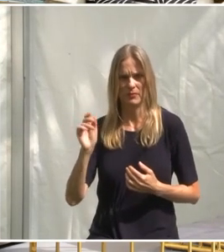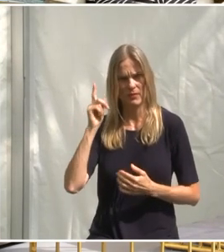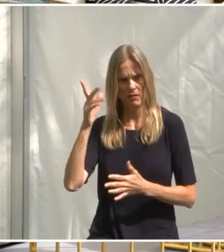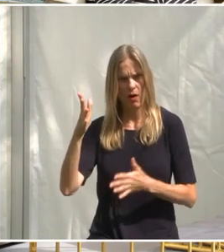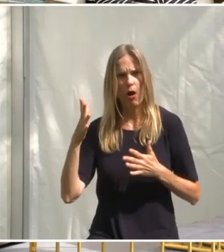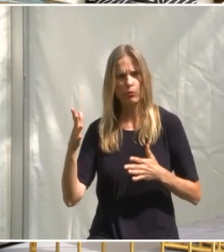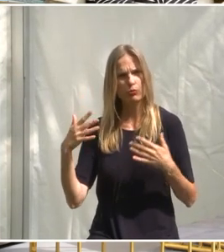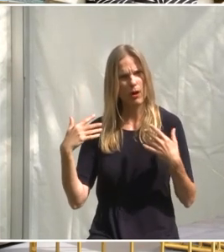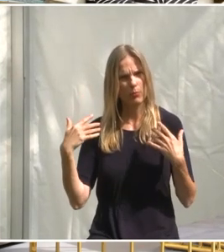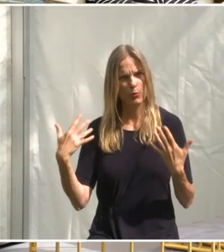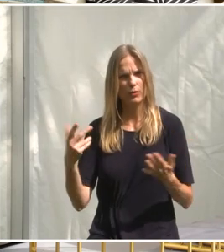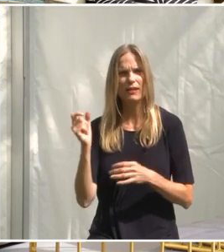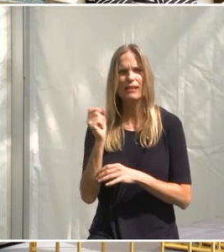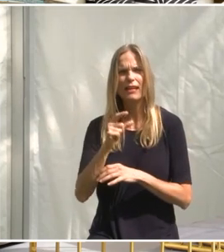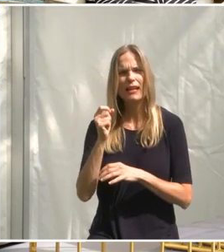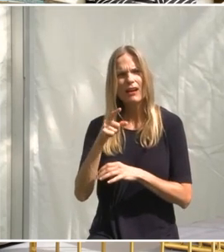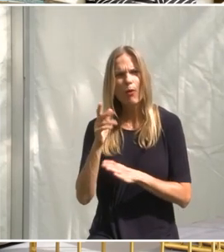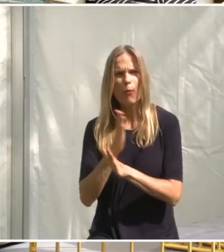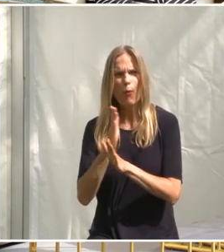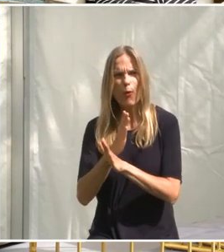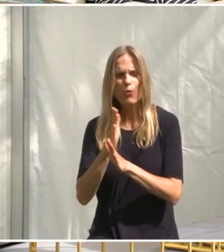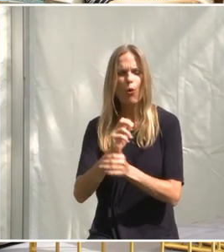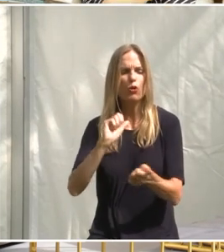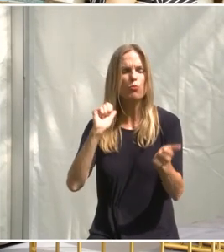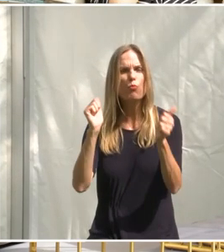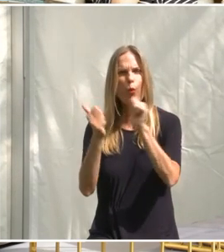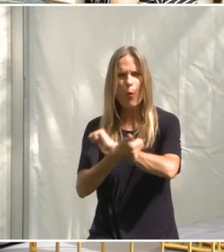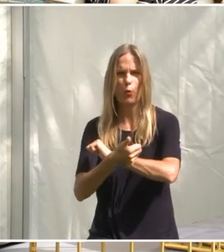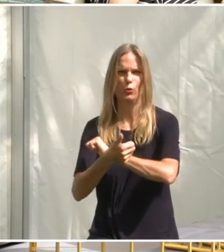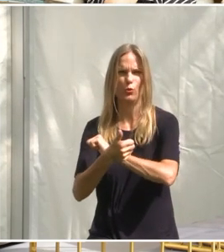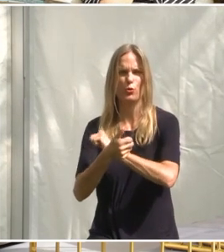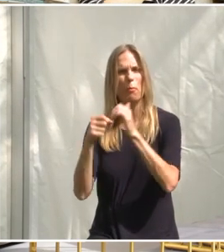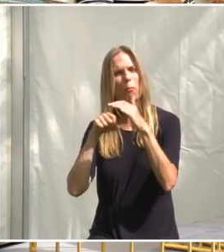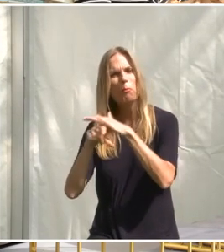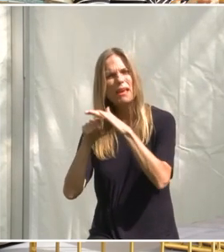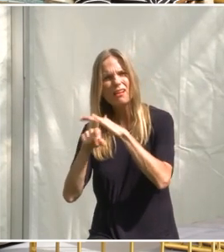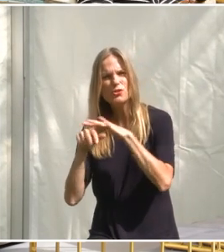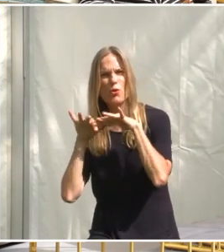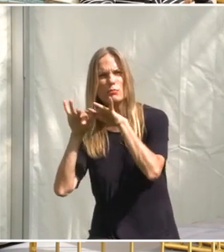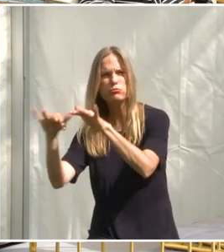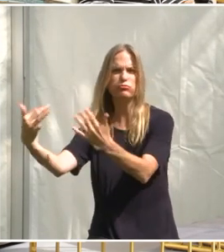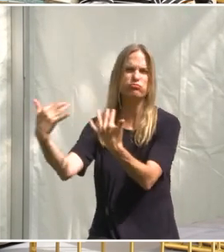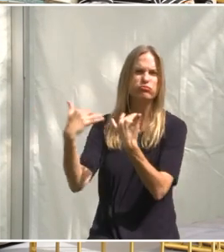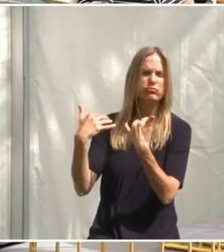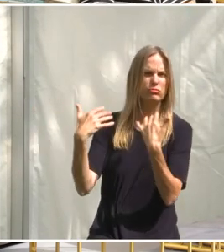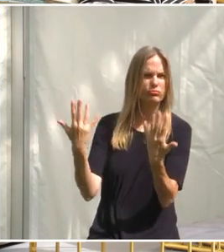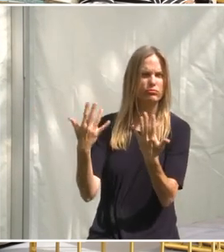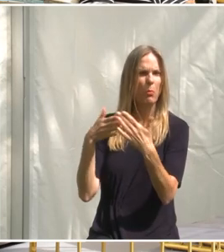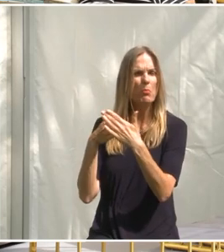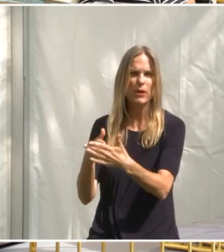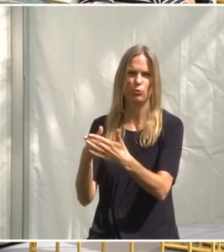understandings of how the digital transition has changed the contemporary migration flows, both when it comes to highly skilled, but also the